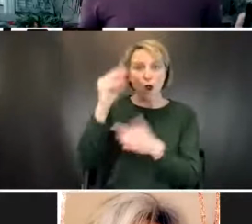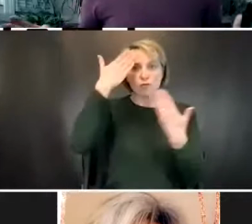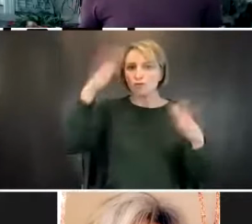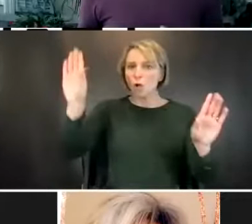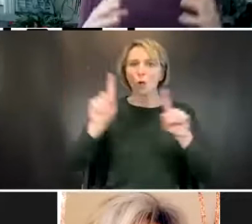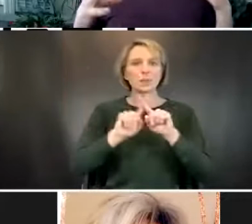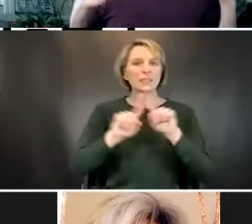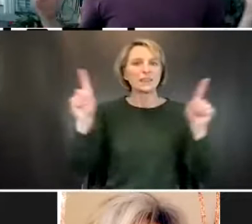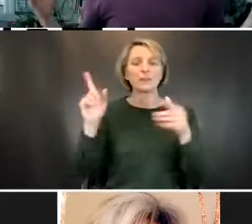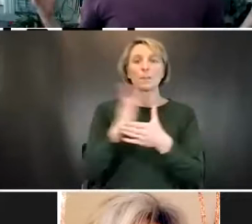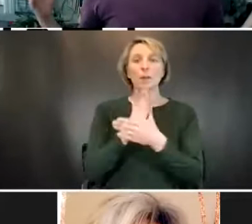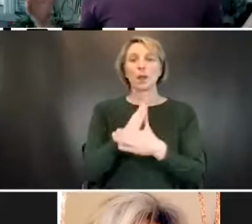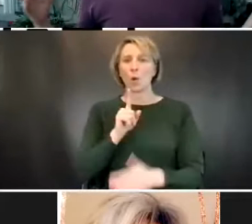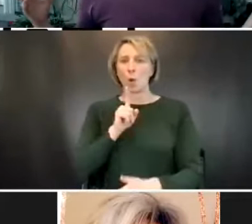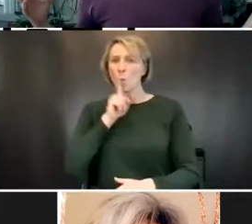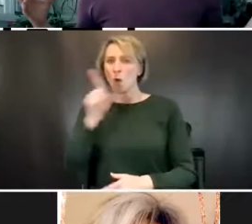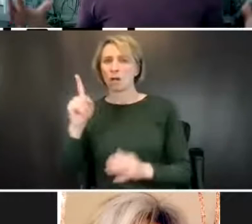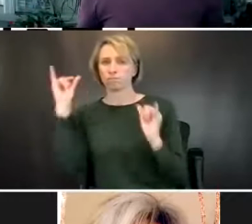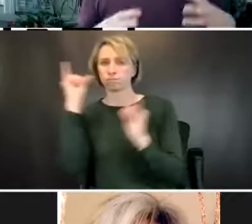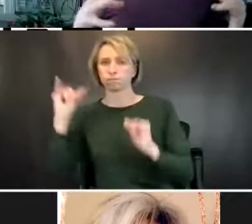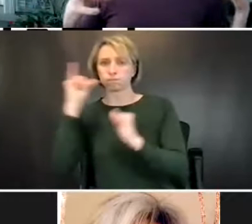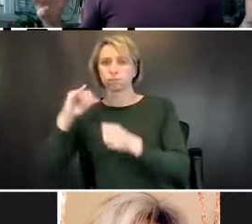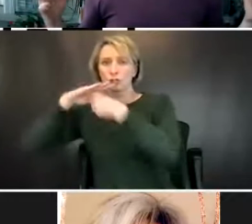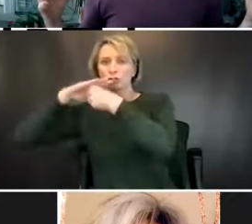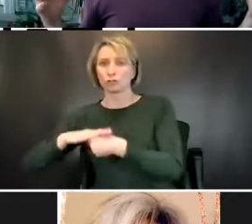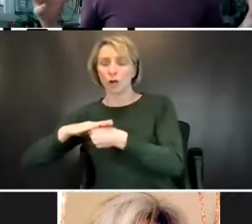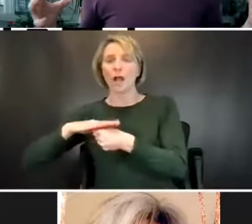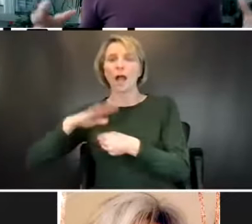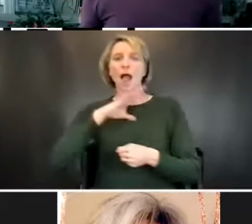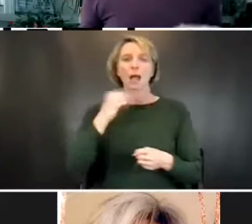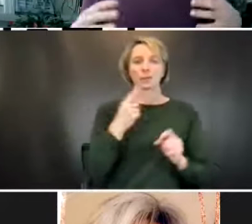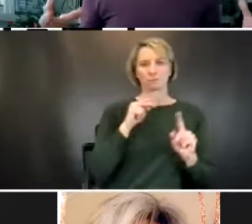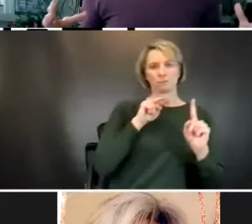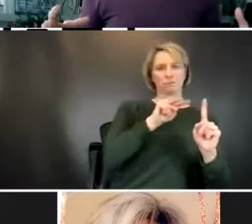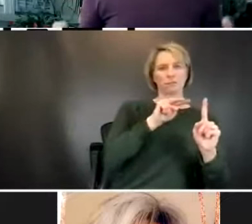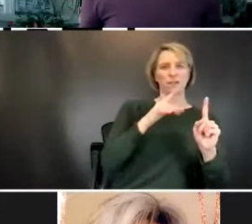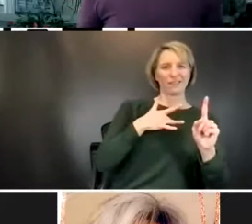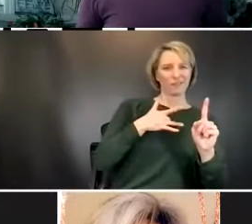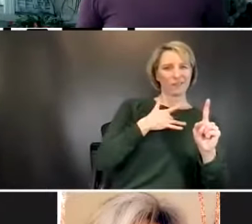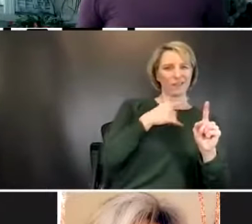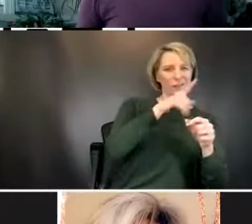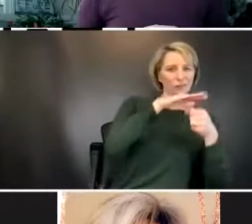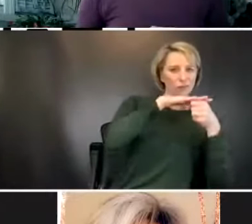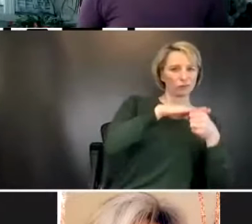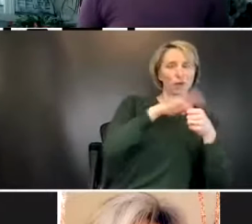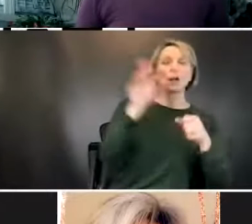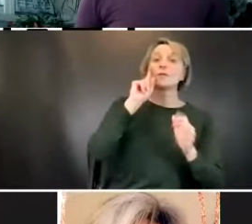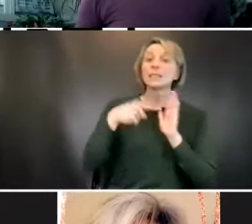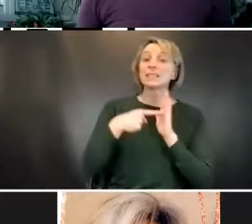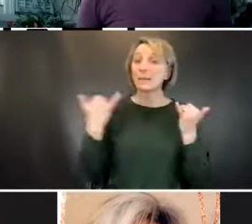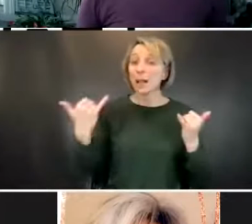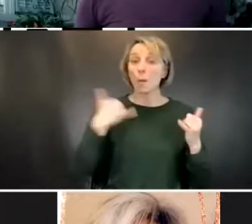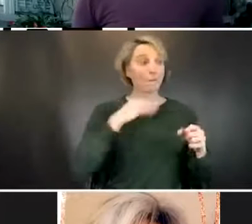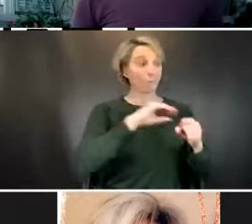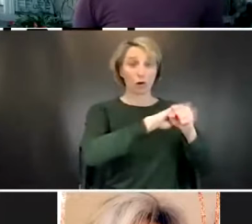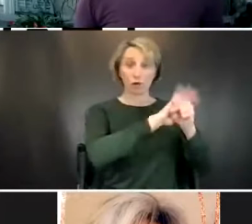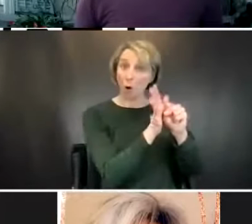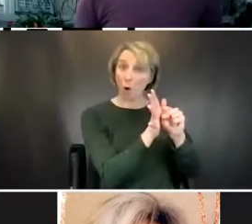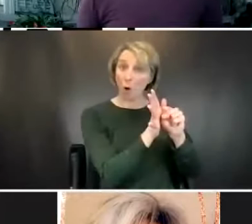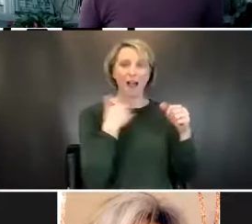right now we have coronavirus, this virus that is out there. I don't know about you, but when